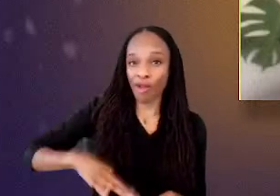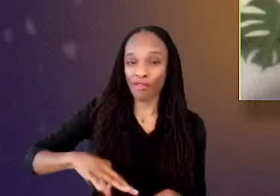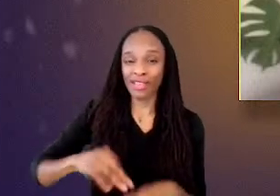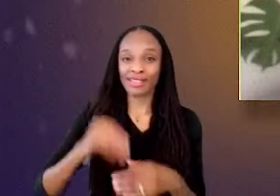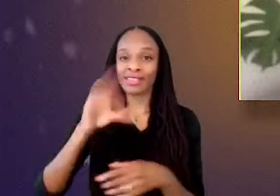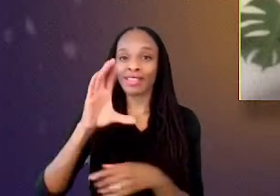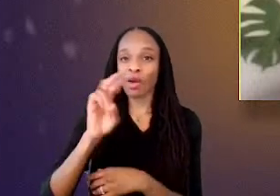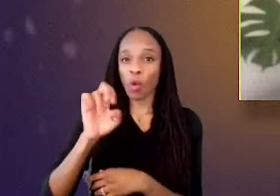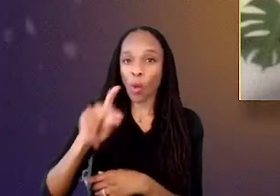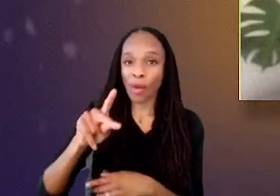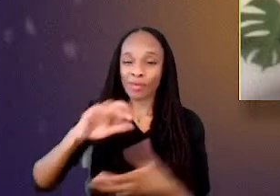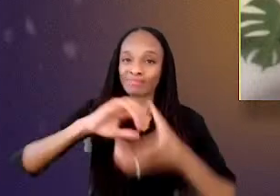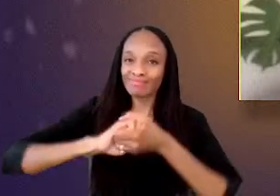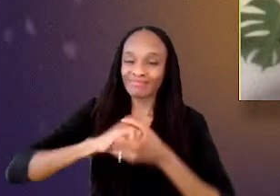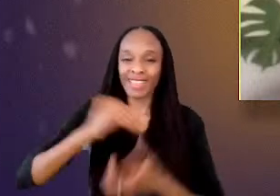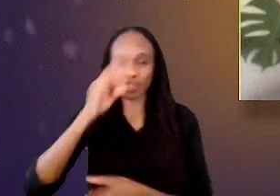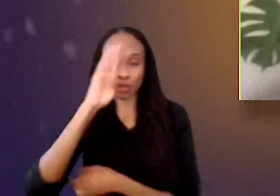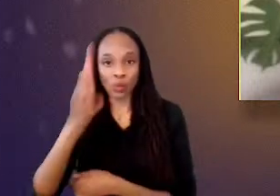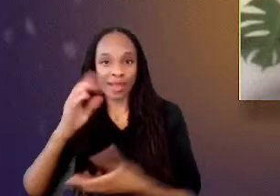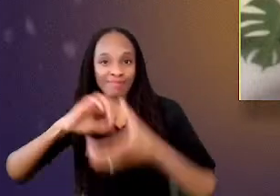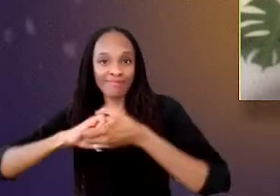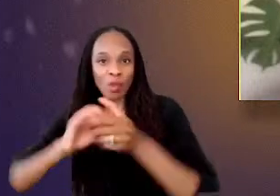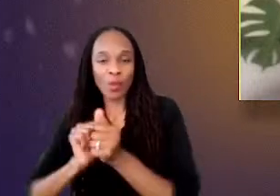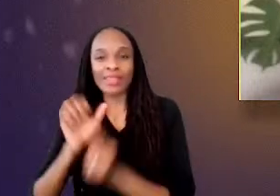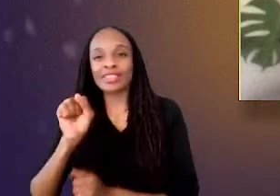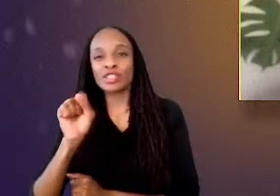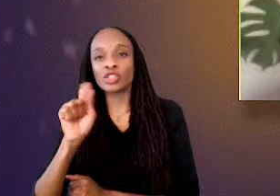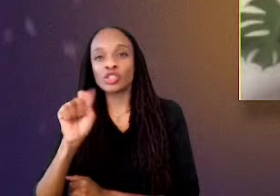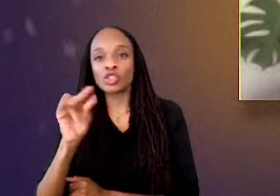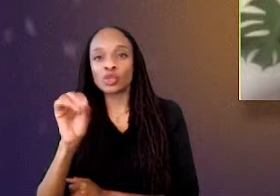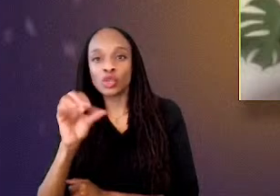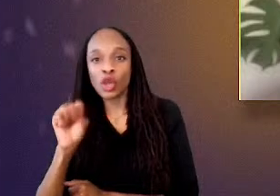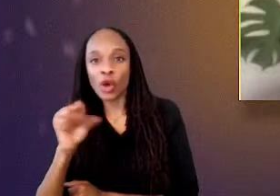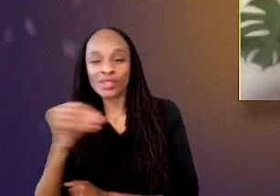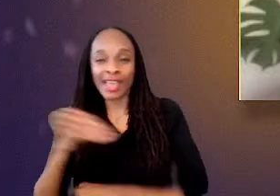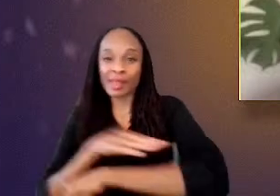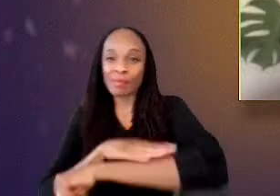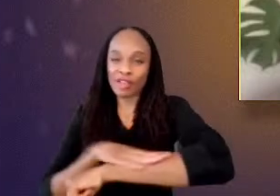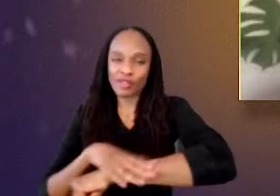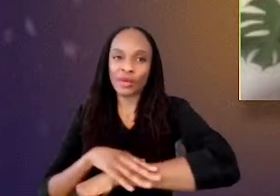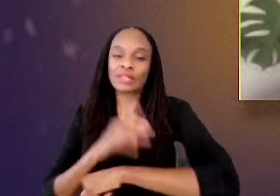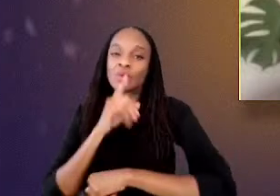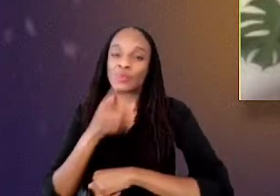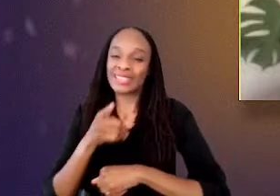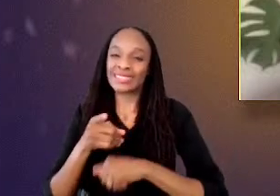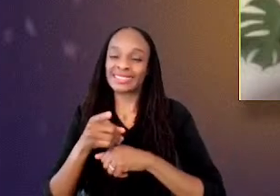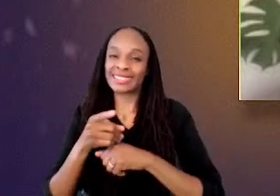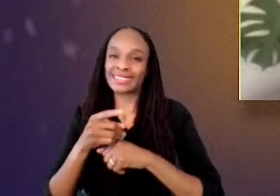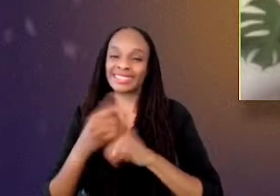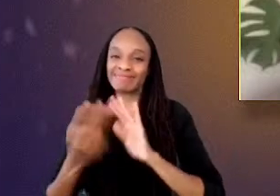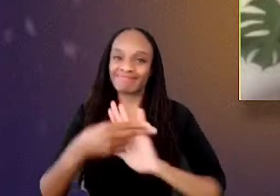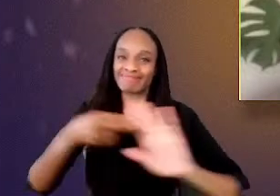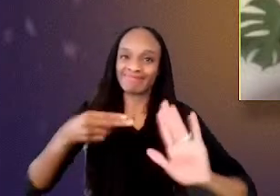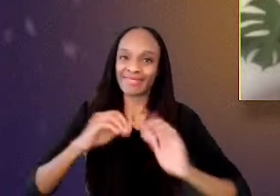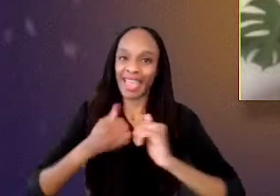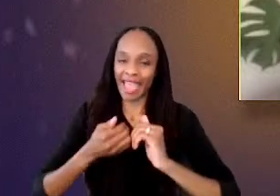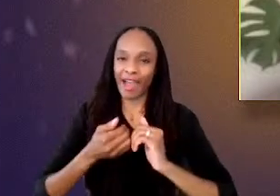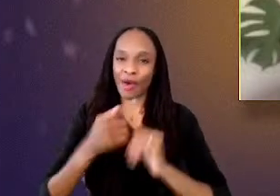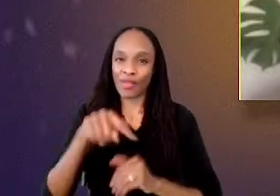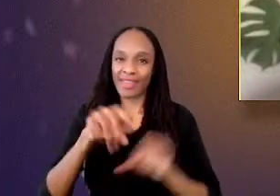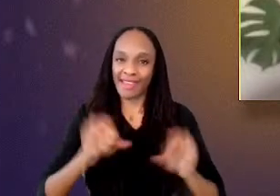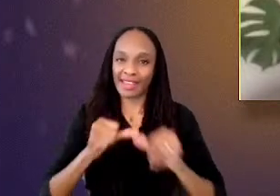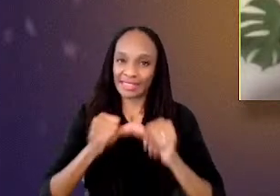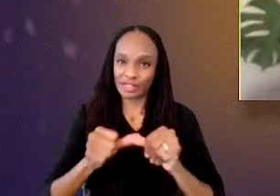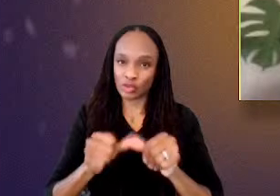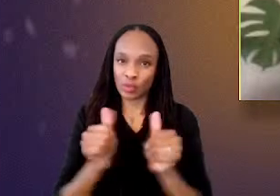and kind of direct partnerships with studios and platforms have come to define how these institutions are able to keep their festivals going. And so then